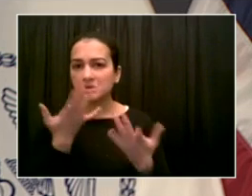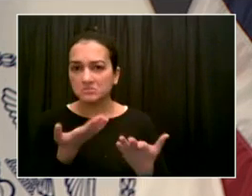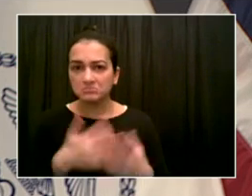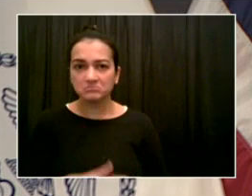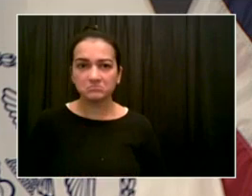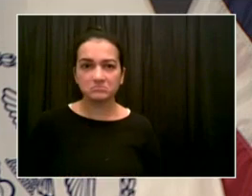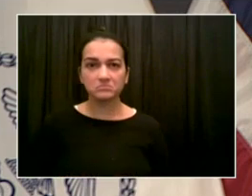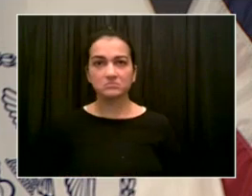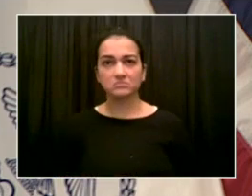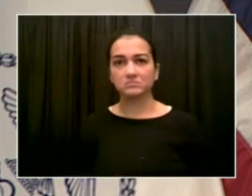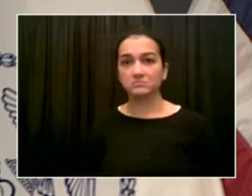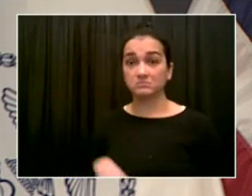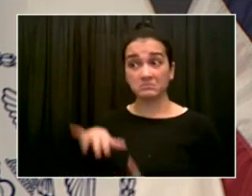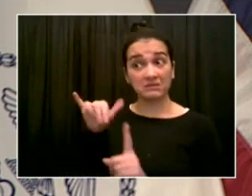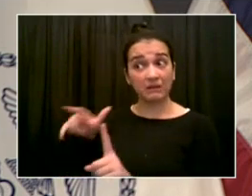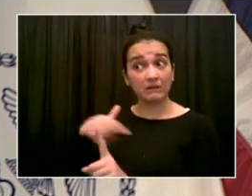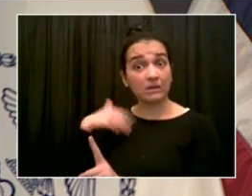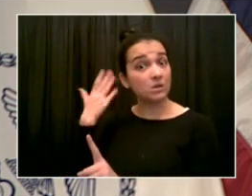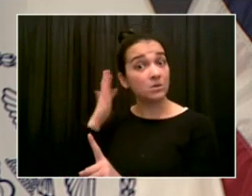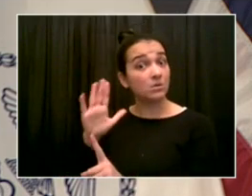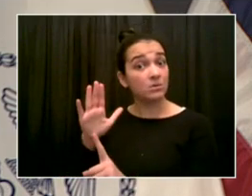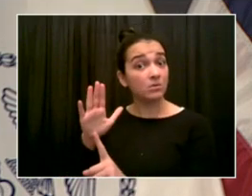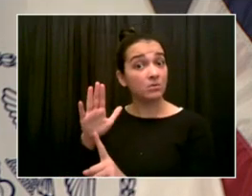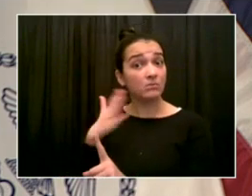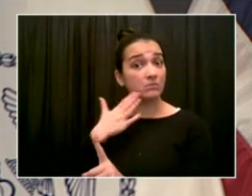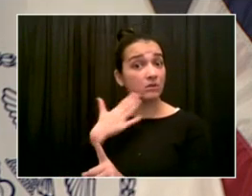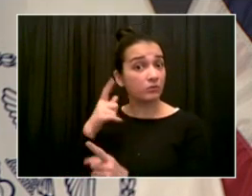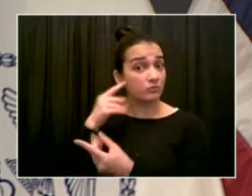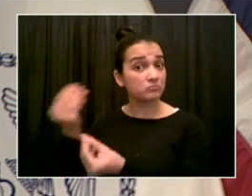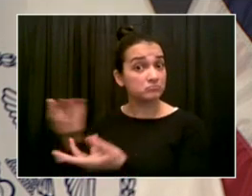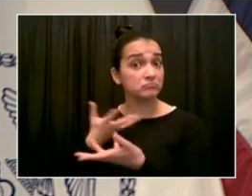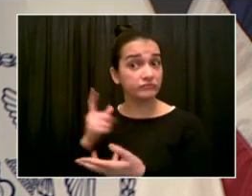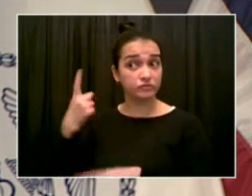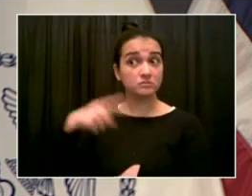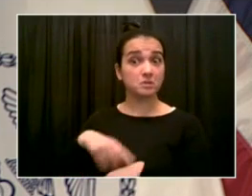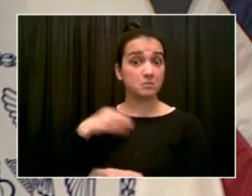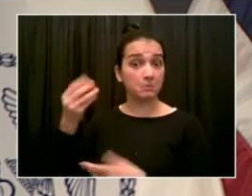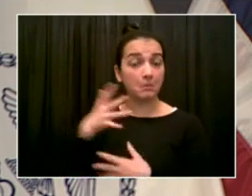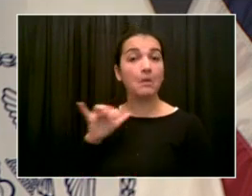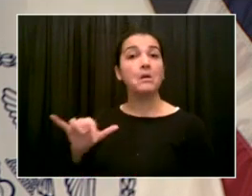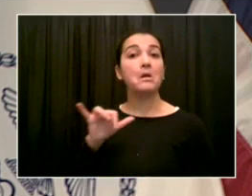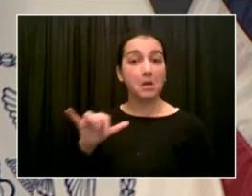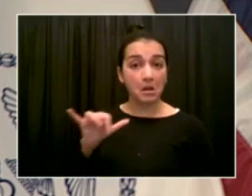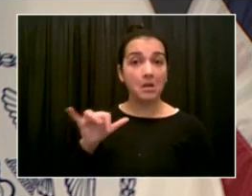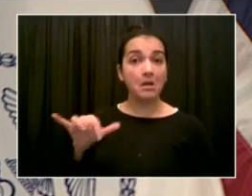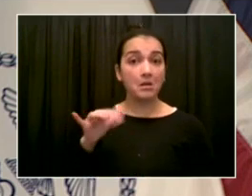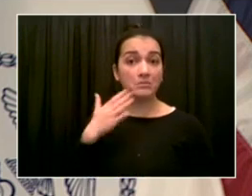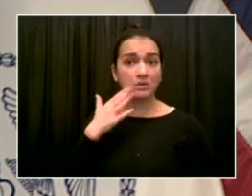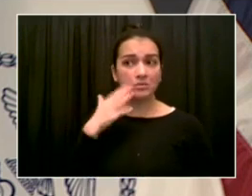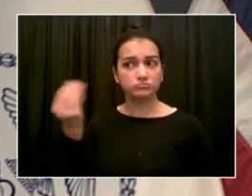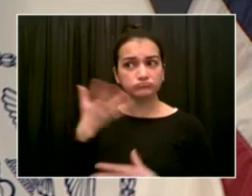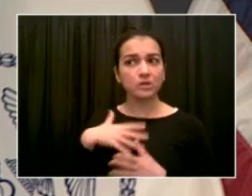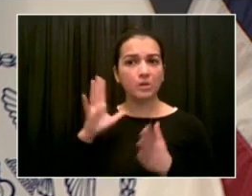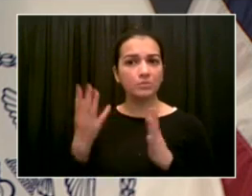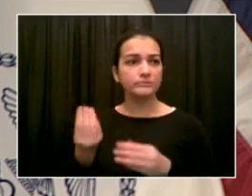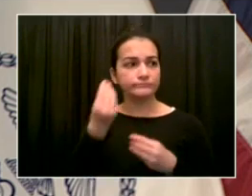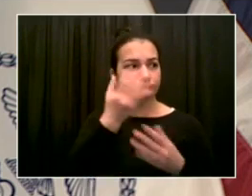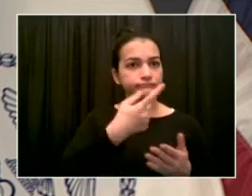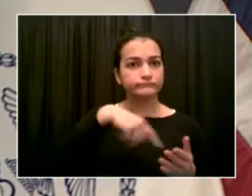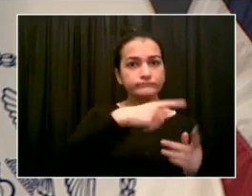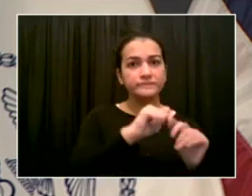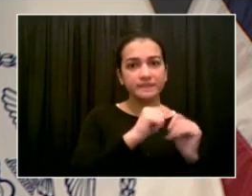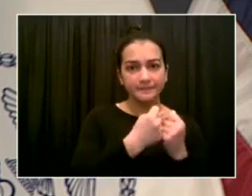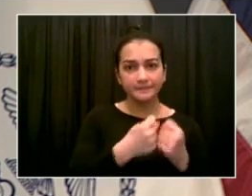everyone safe. And so we obviously want clear rules that do that. We've had clear rules with